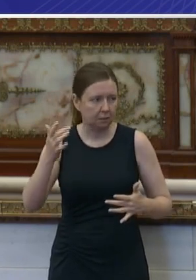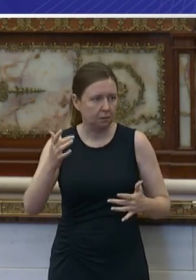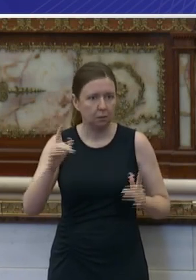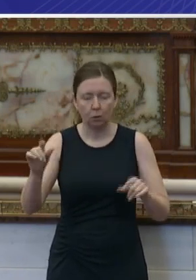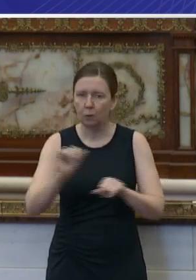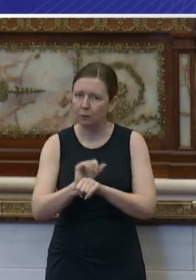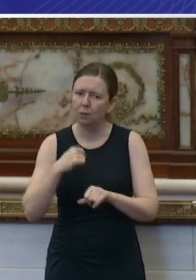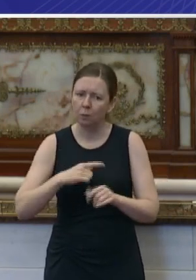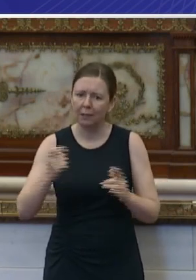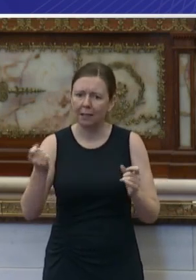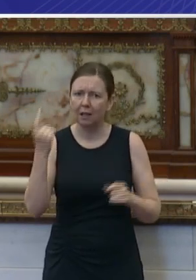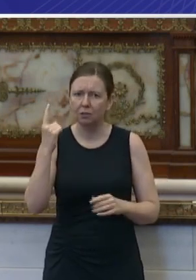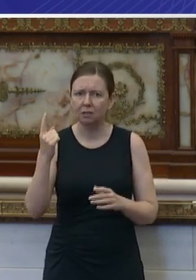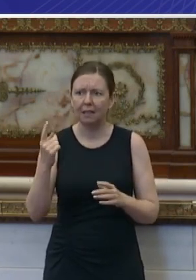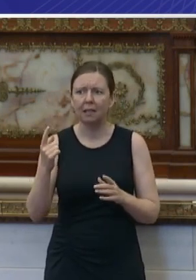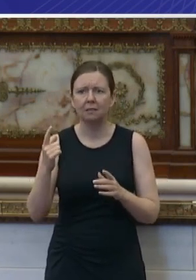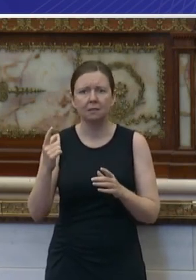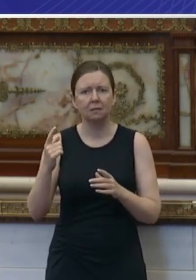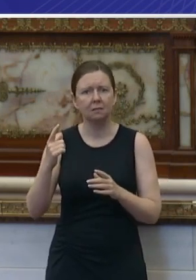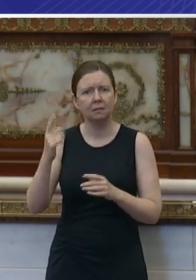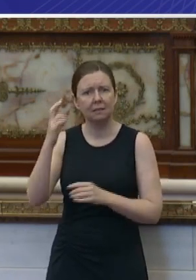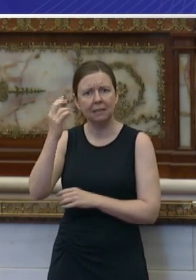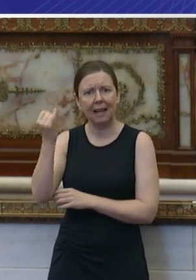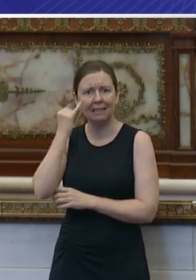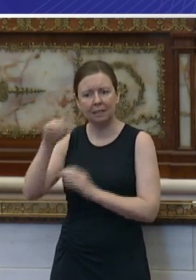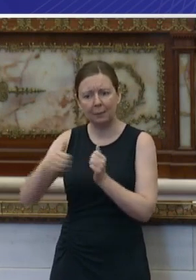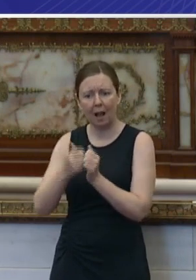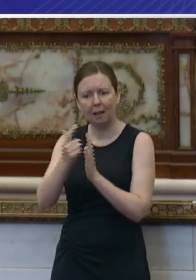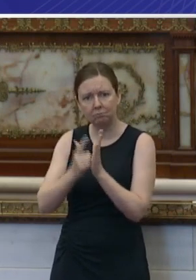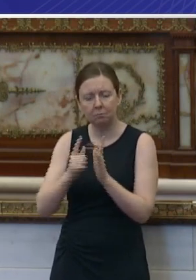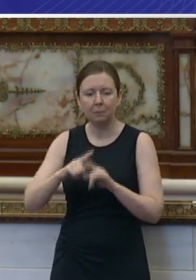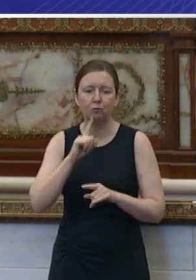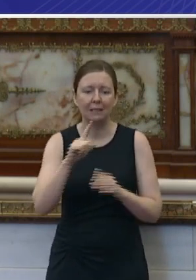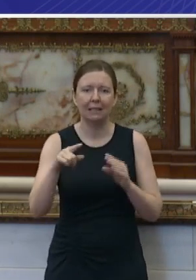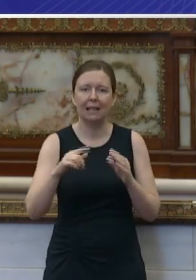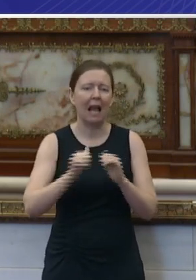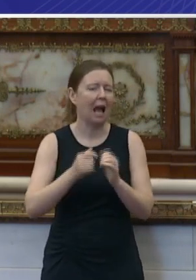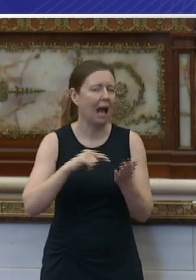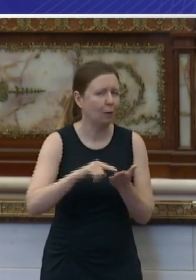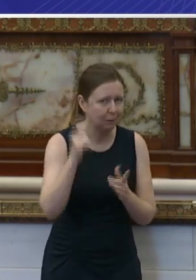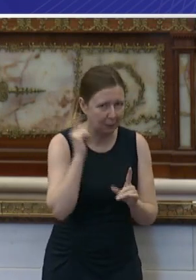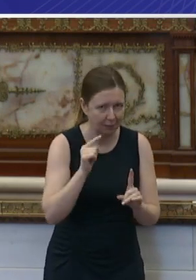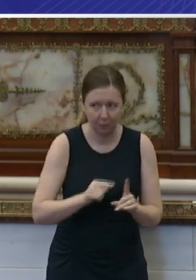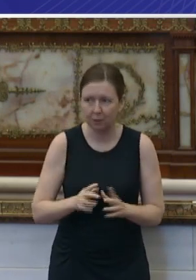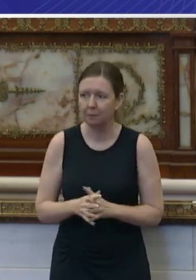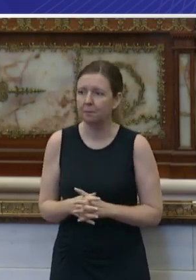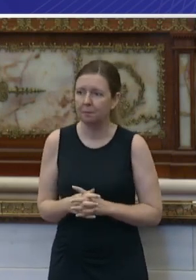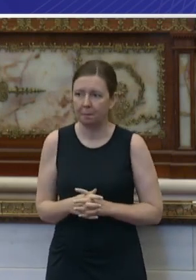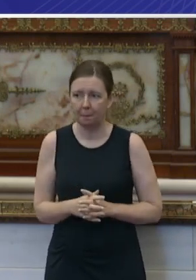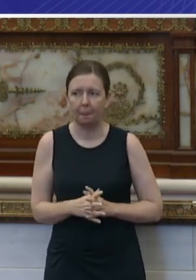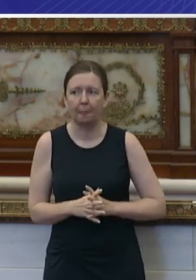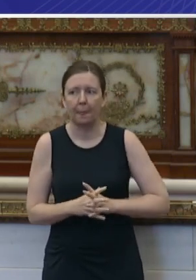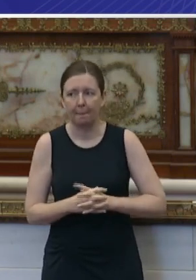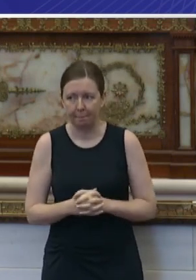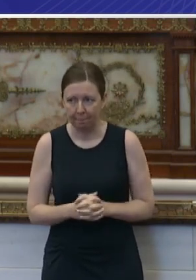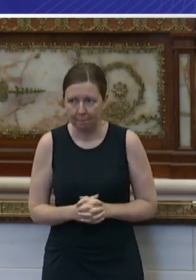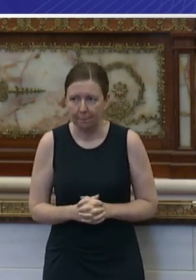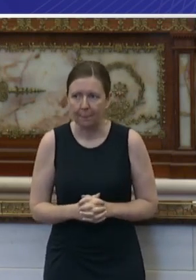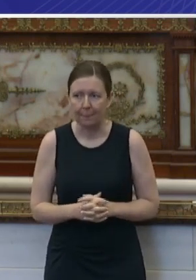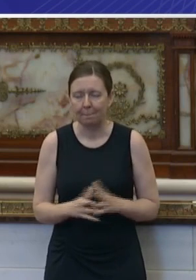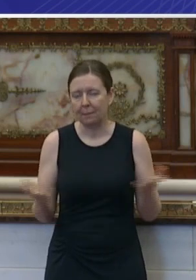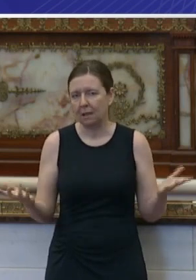We understand the intent behind the legislation. It's really about how it's paid for. And so to answer that question,